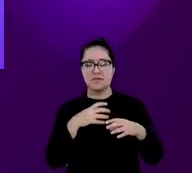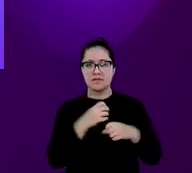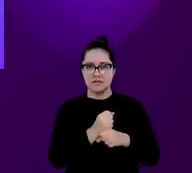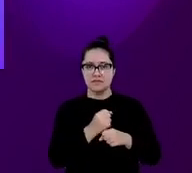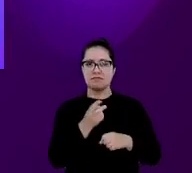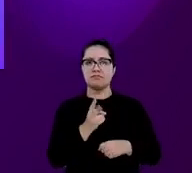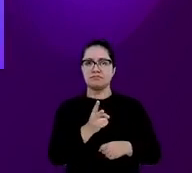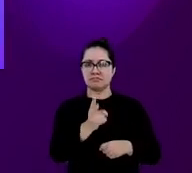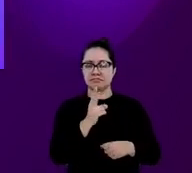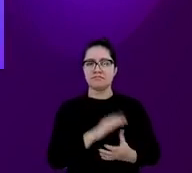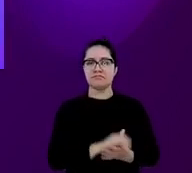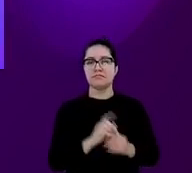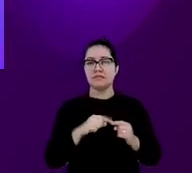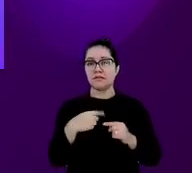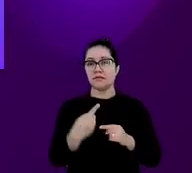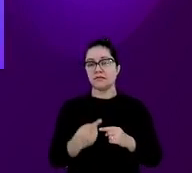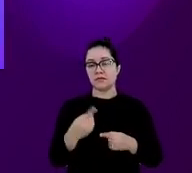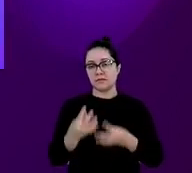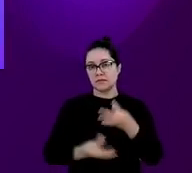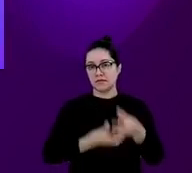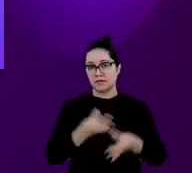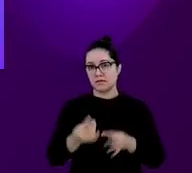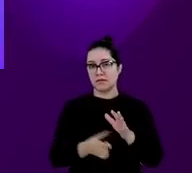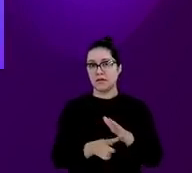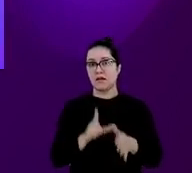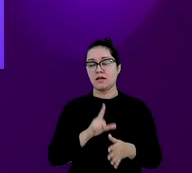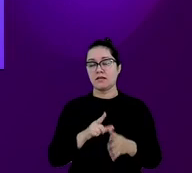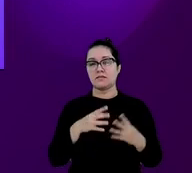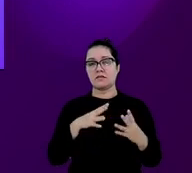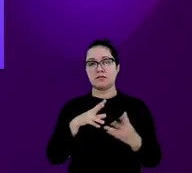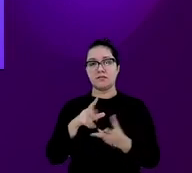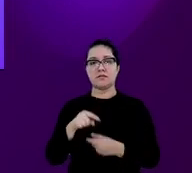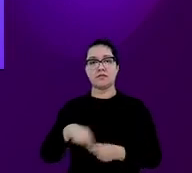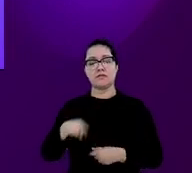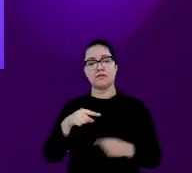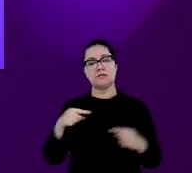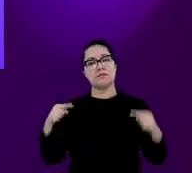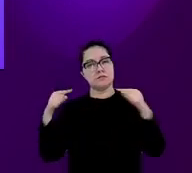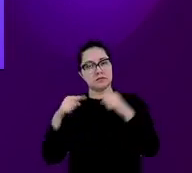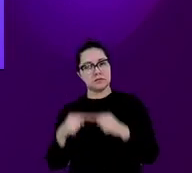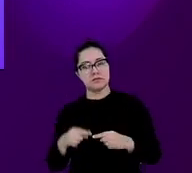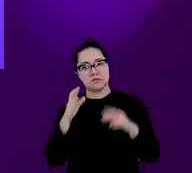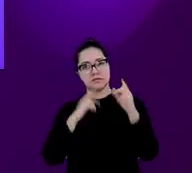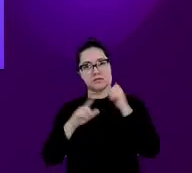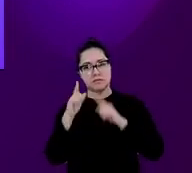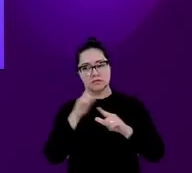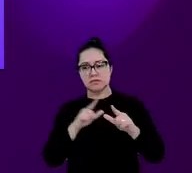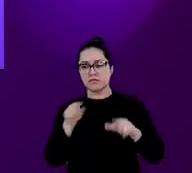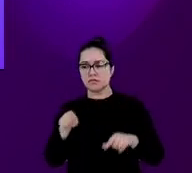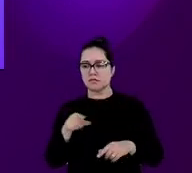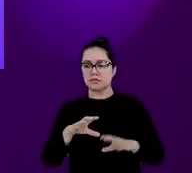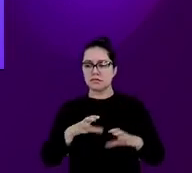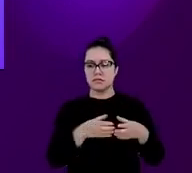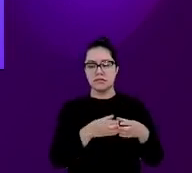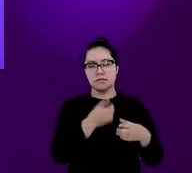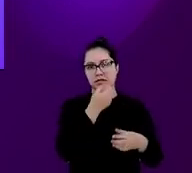group. So just to conclude, what we are doing, it's much bigger